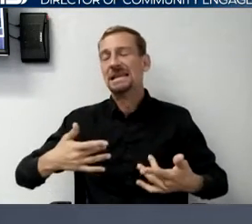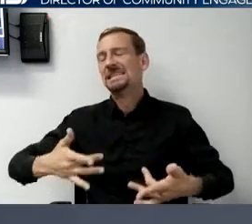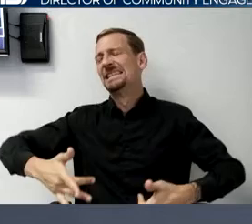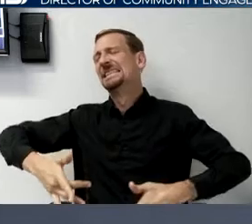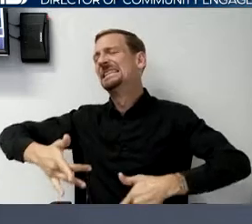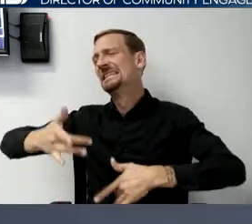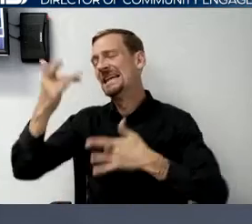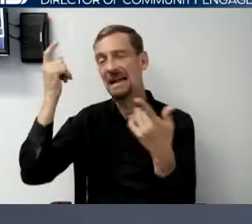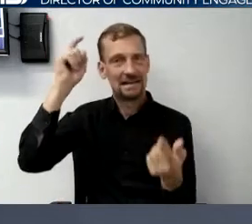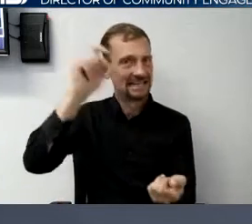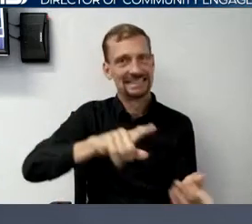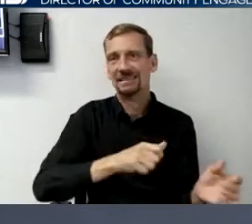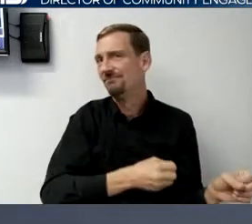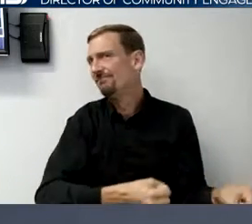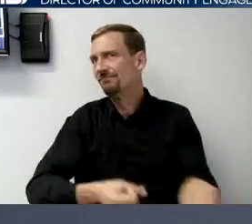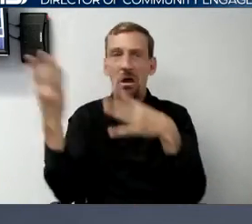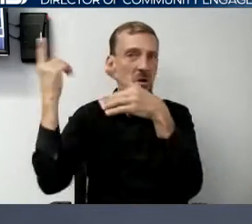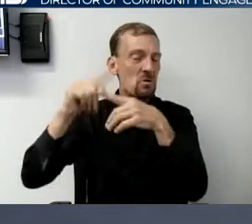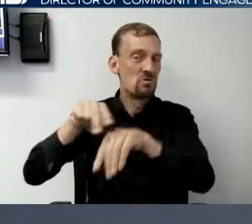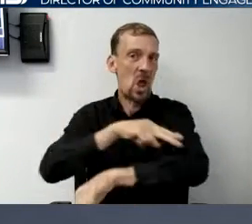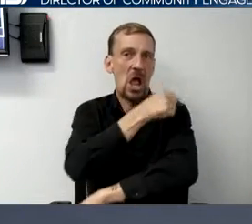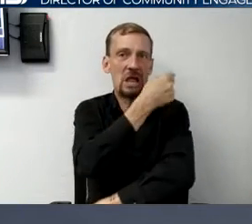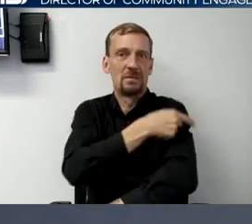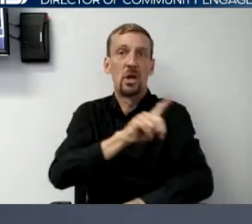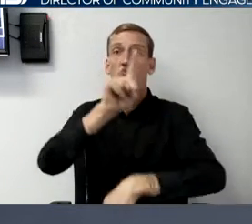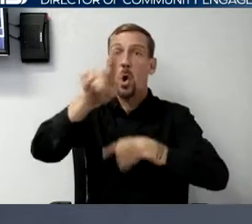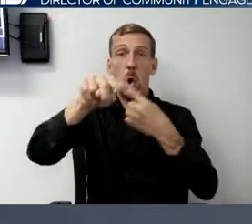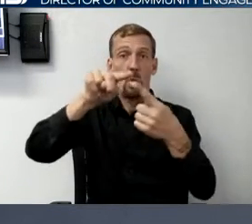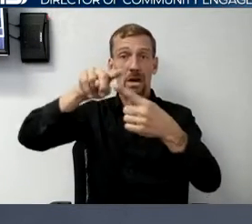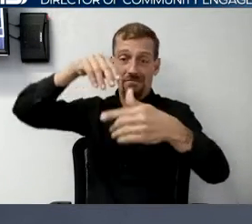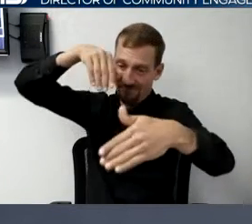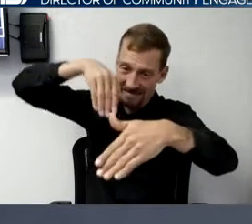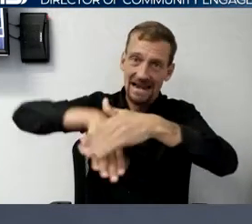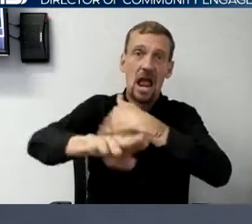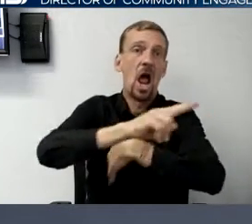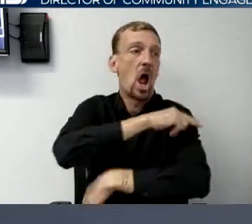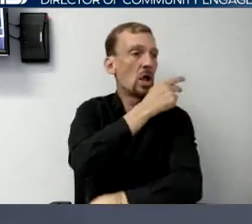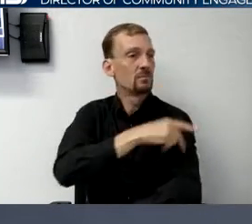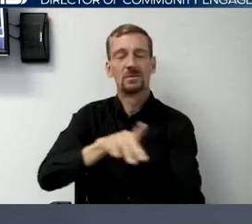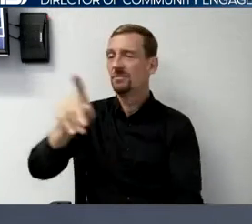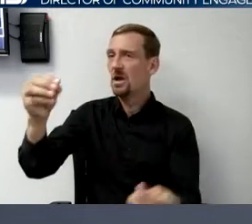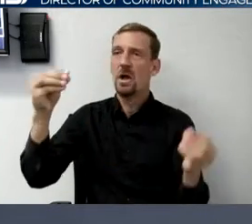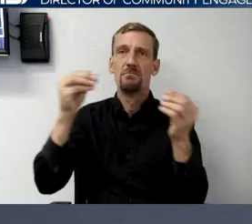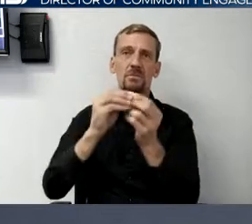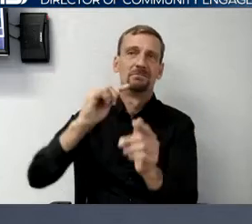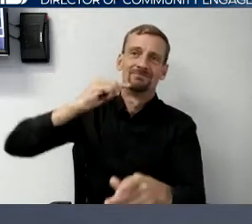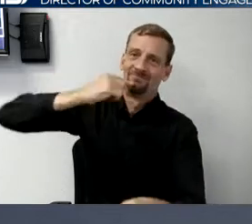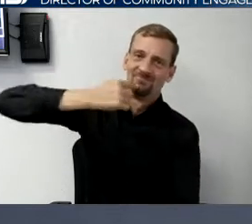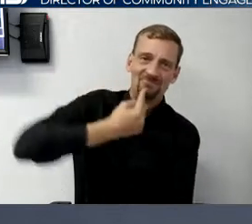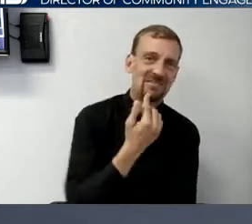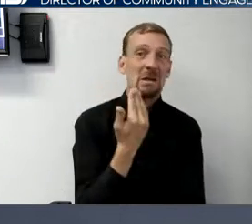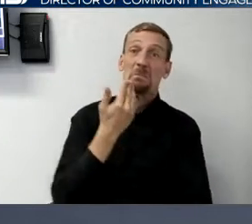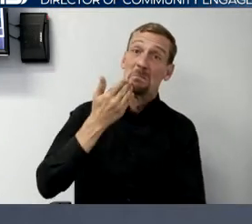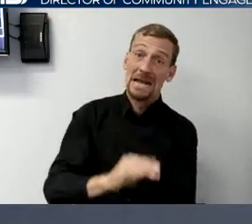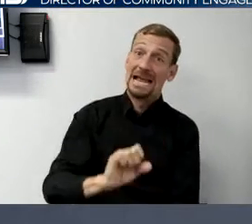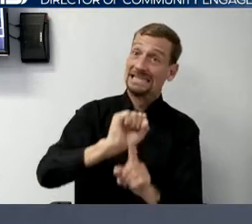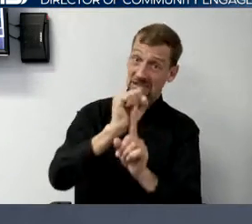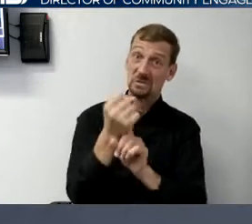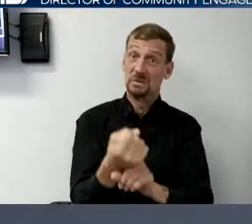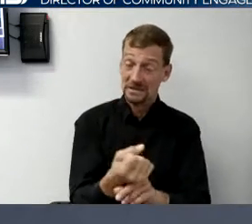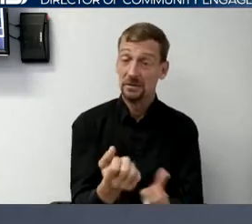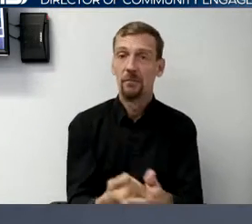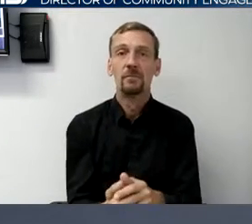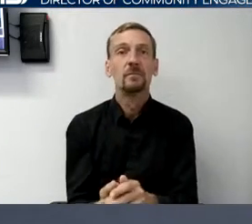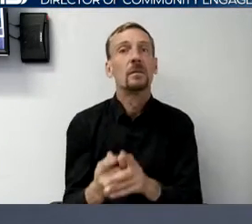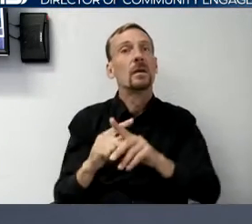be hospitalized. And by the time they needed to be hospitalized, they were in a much more acute condition. And